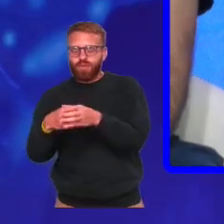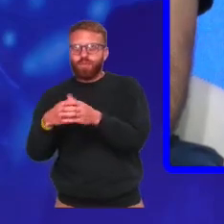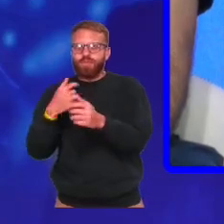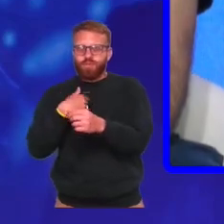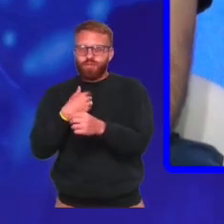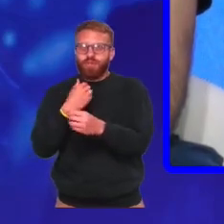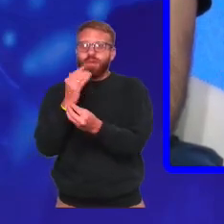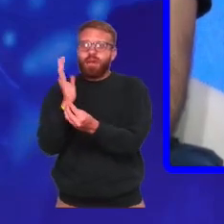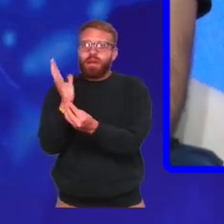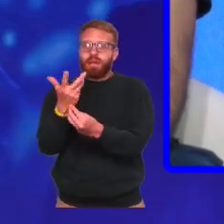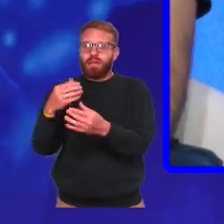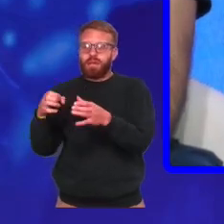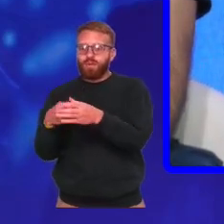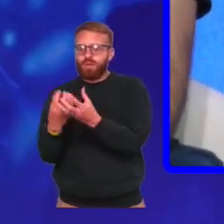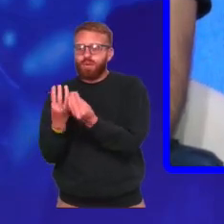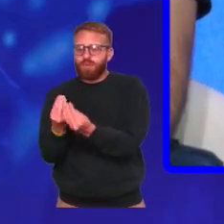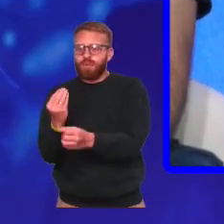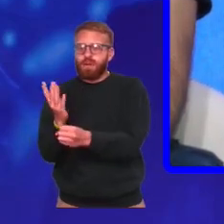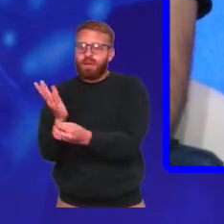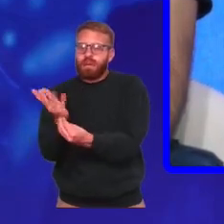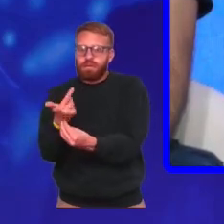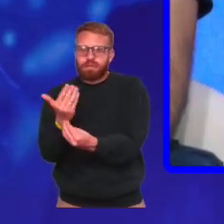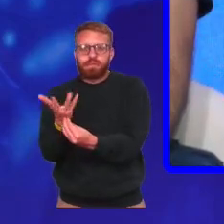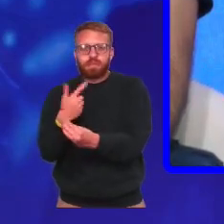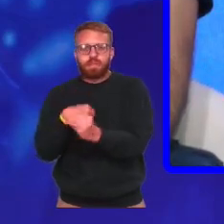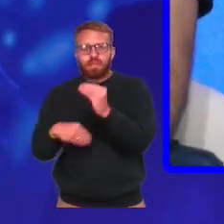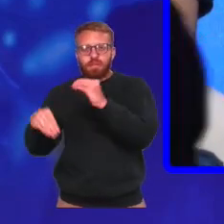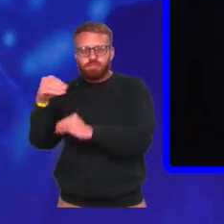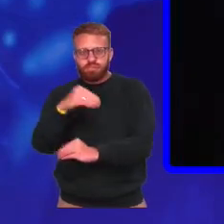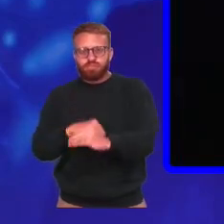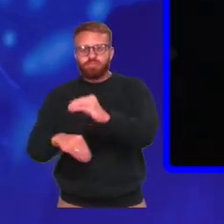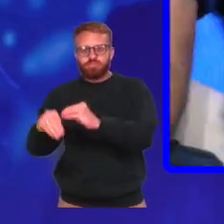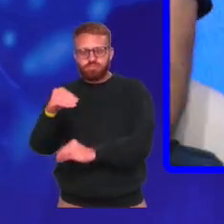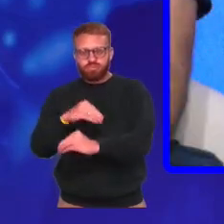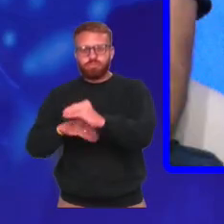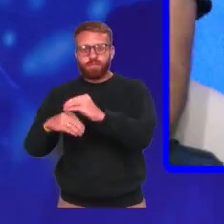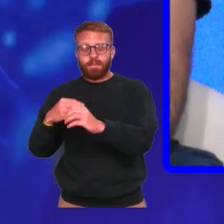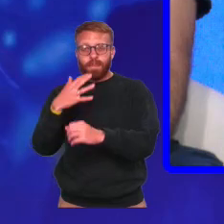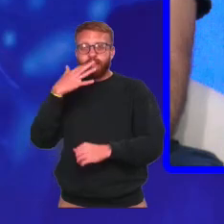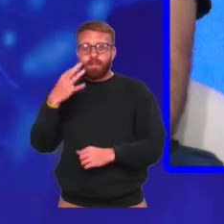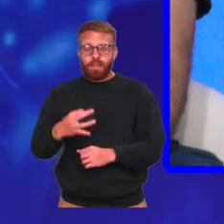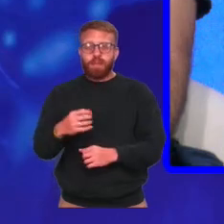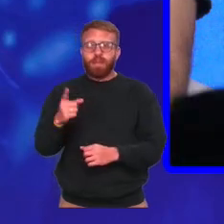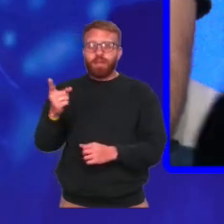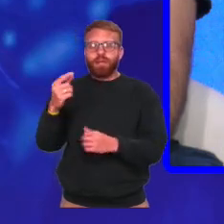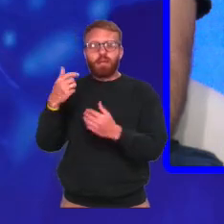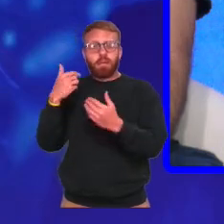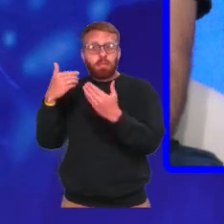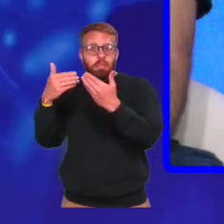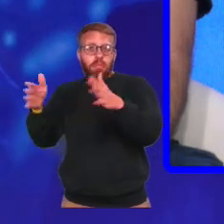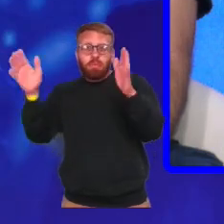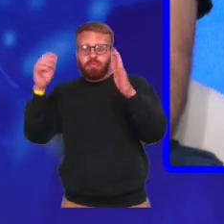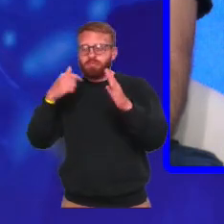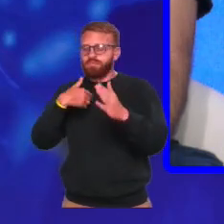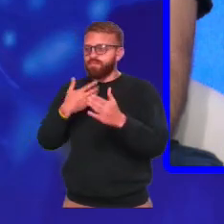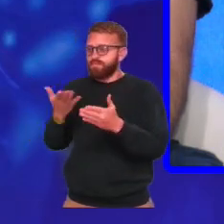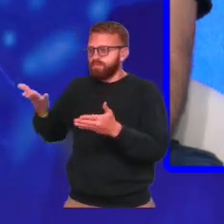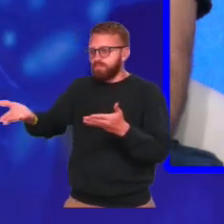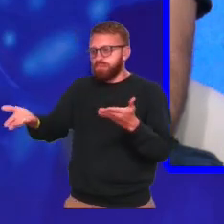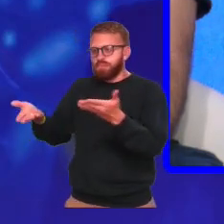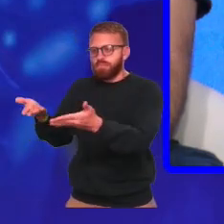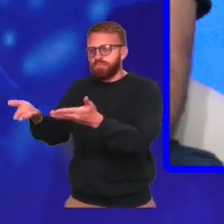in. Whenever you come up with an idea, people are very open to listening to your idea, your contributions, and that's what makes the team